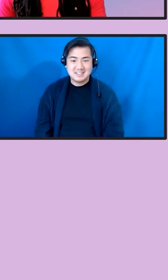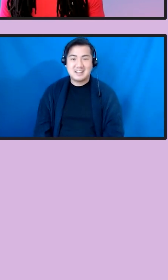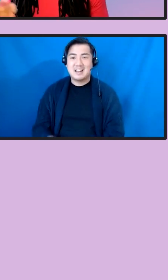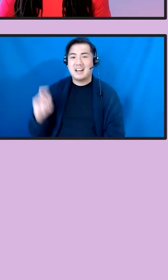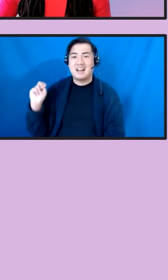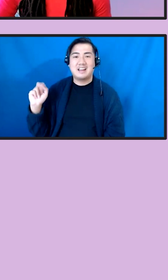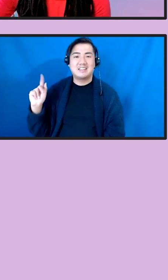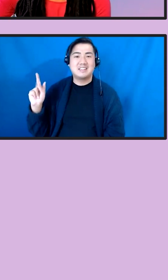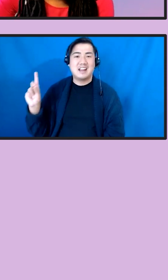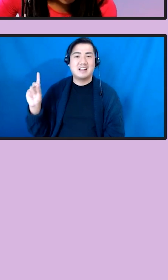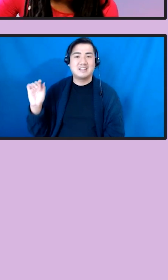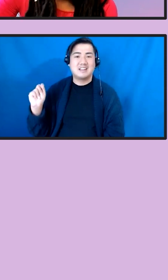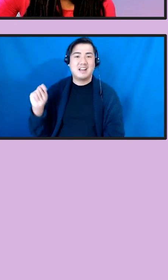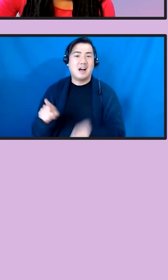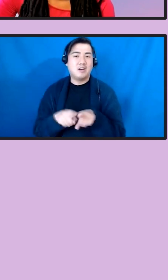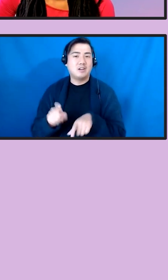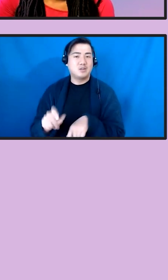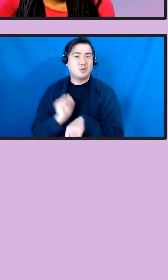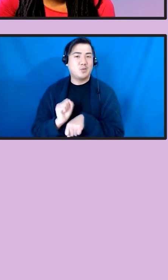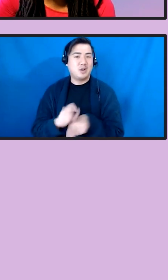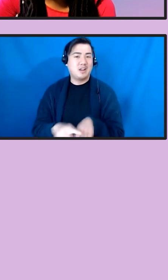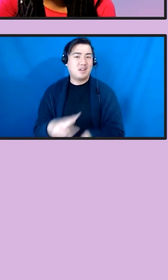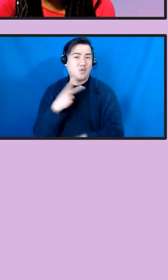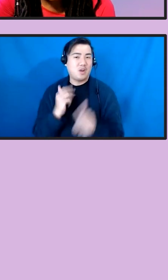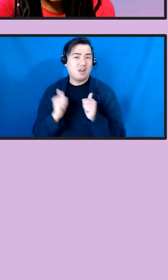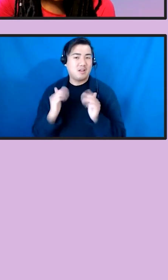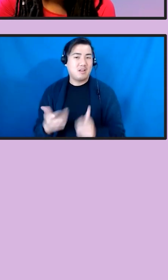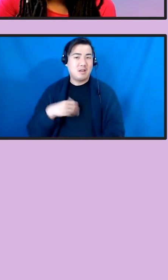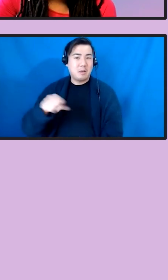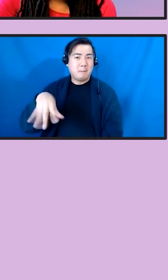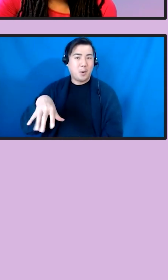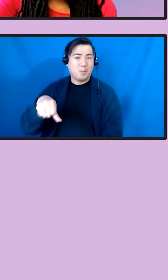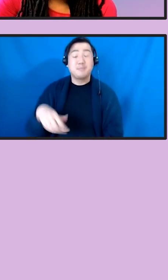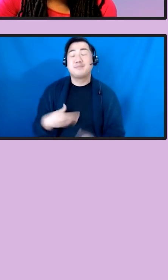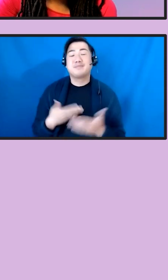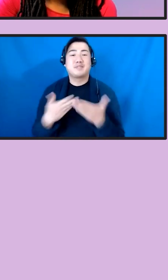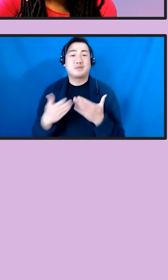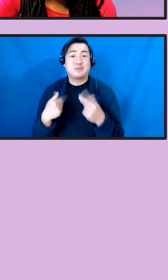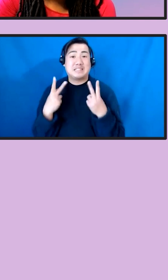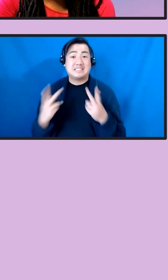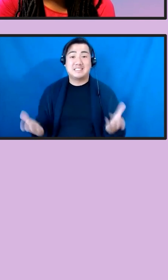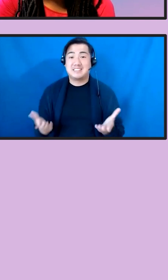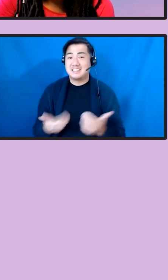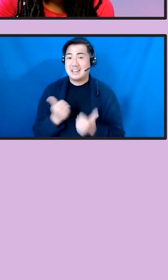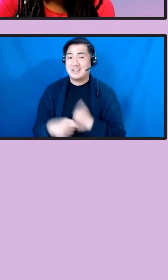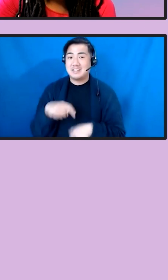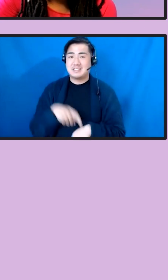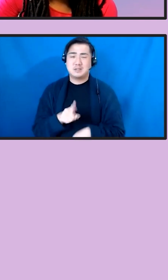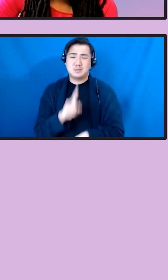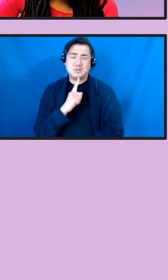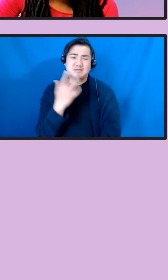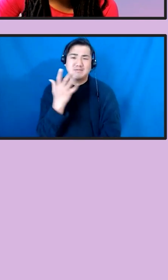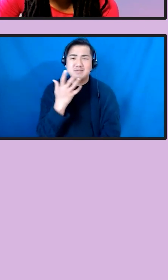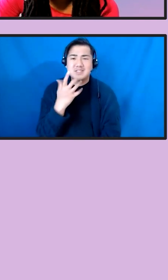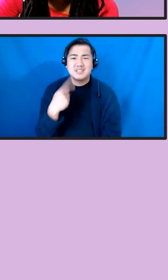and voice actress, boom, done. But you see it here every time how amazing